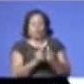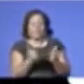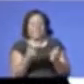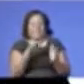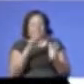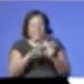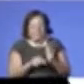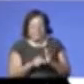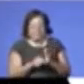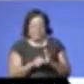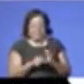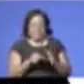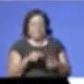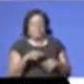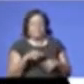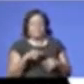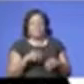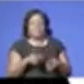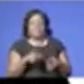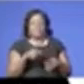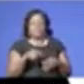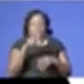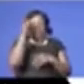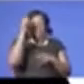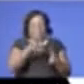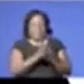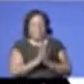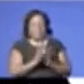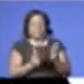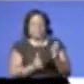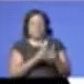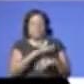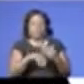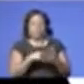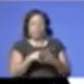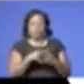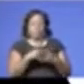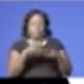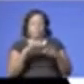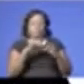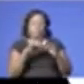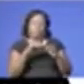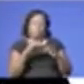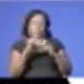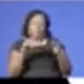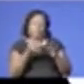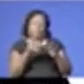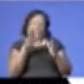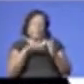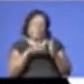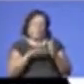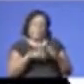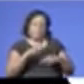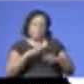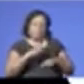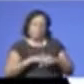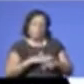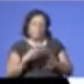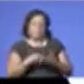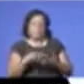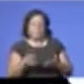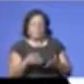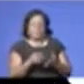of the government for those corporations and companies to reduce spending by 20%. Parliamentary Secretary in the Office of the Prime